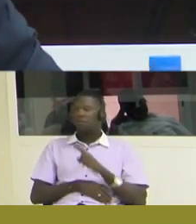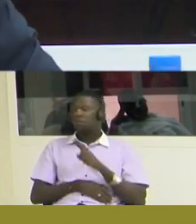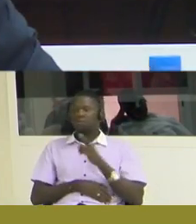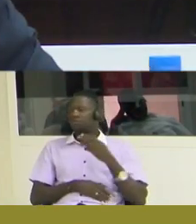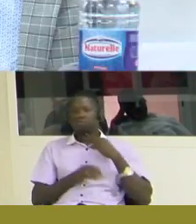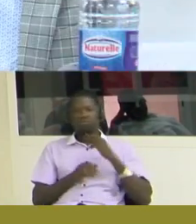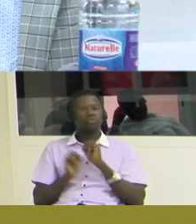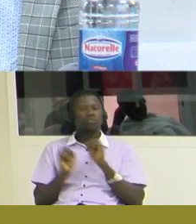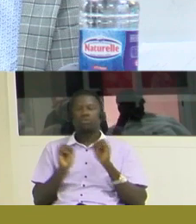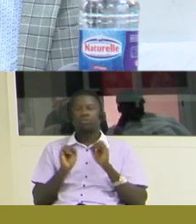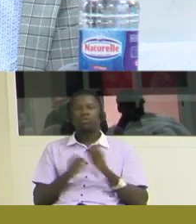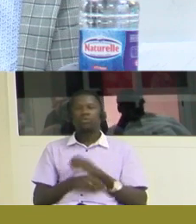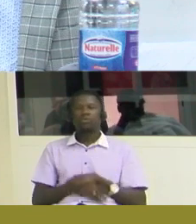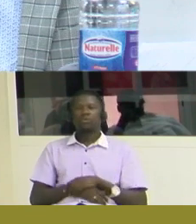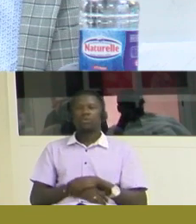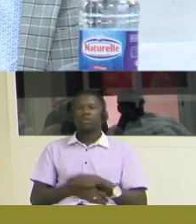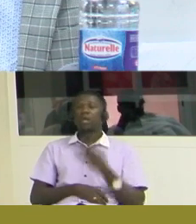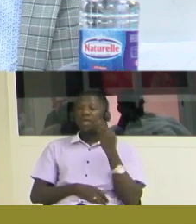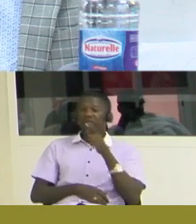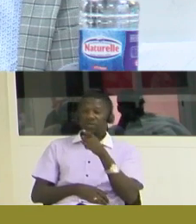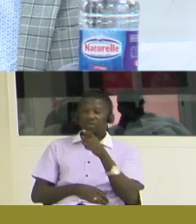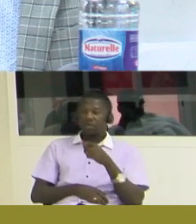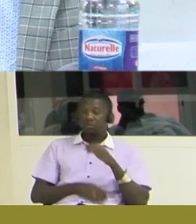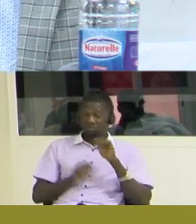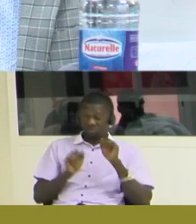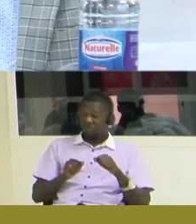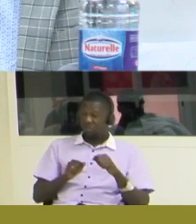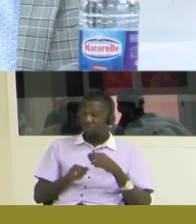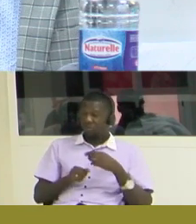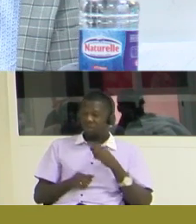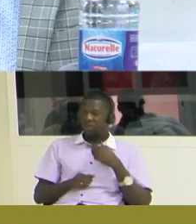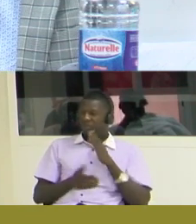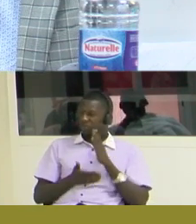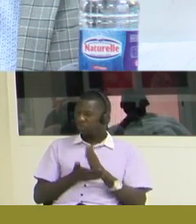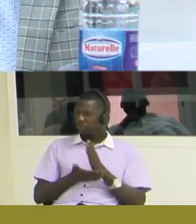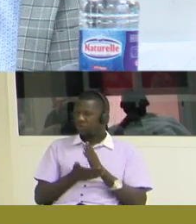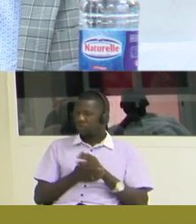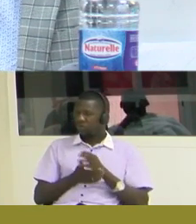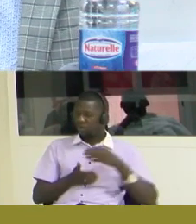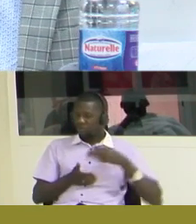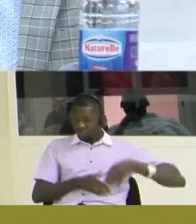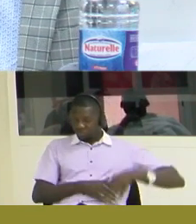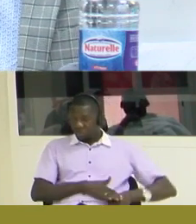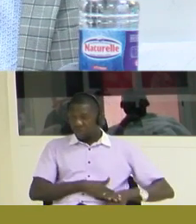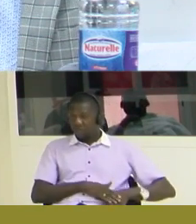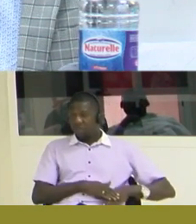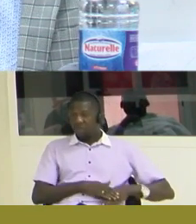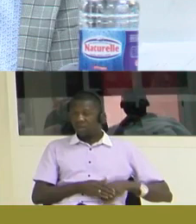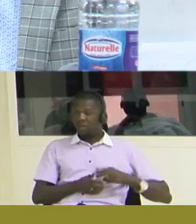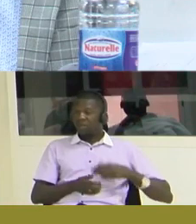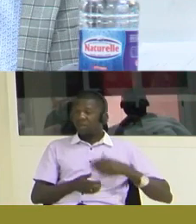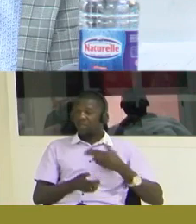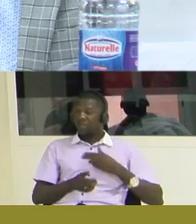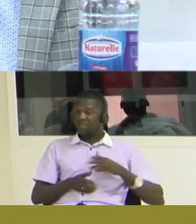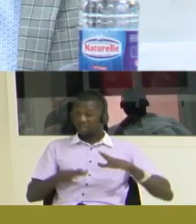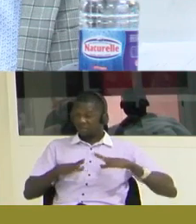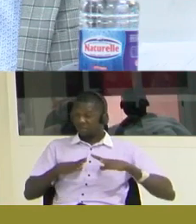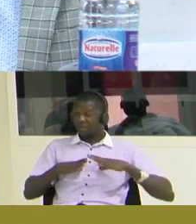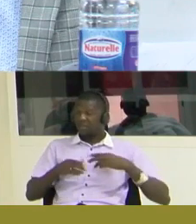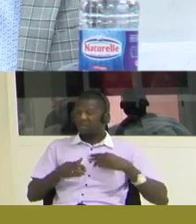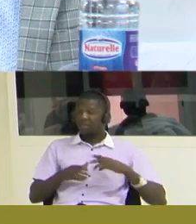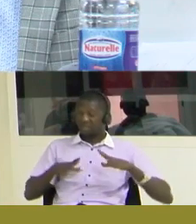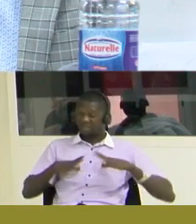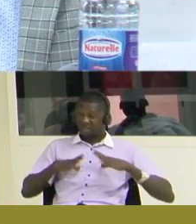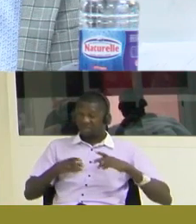if he was wouldn't it be prudent that he put his weapon in a state that is ready to fire